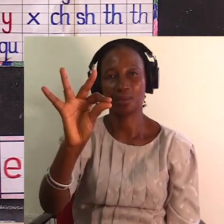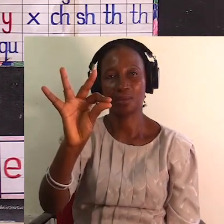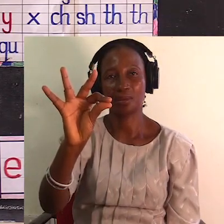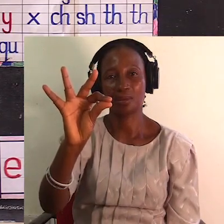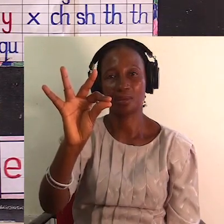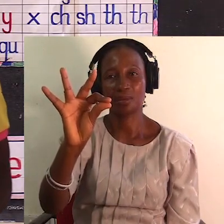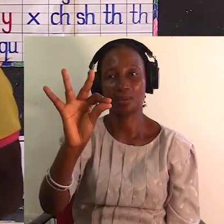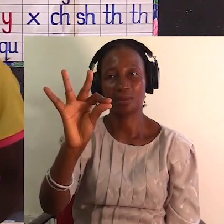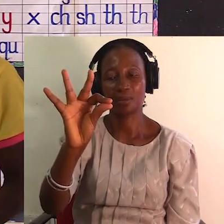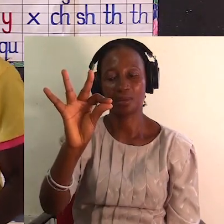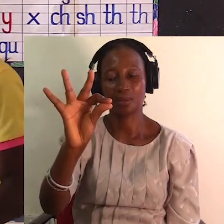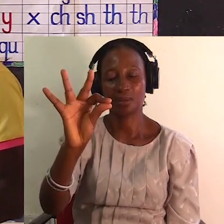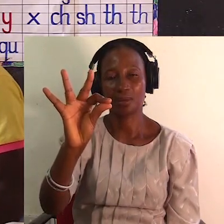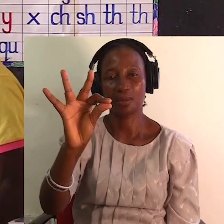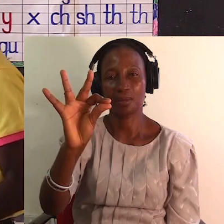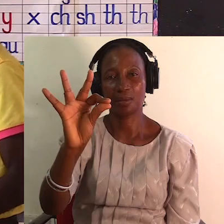T.